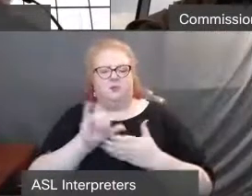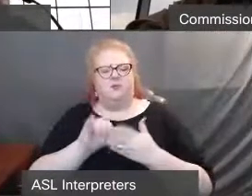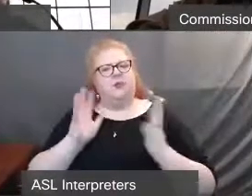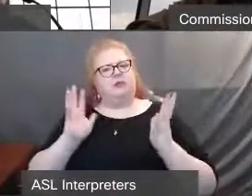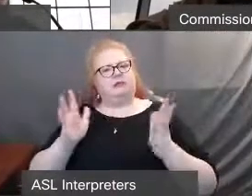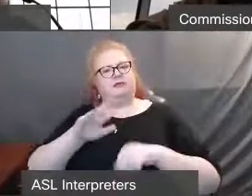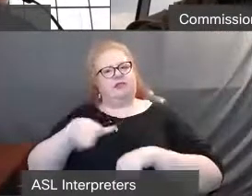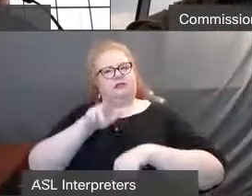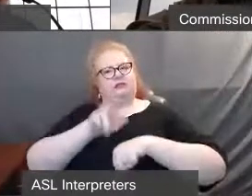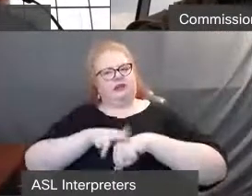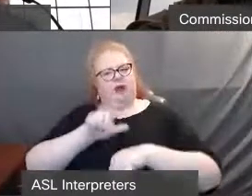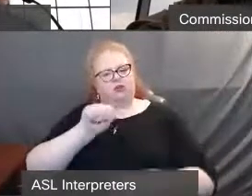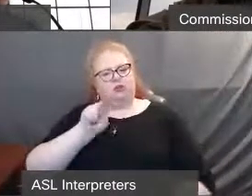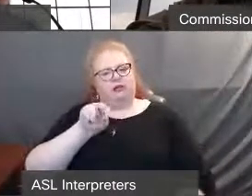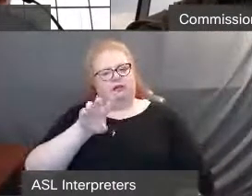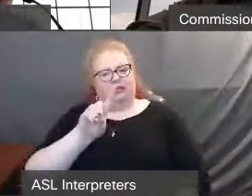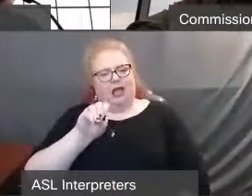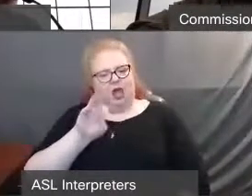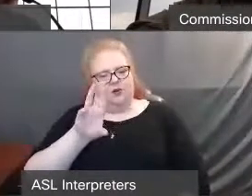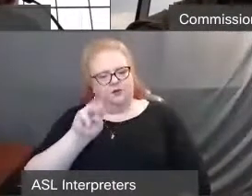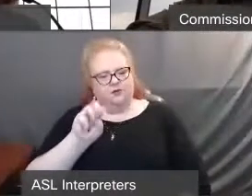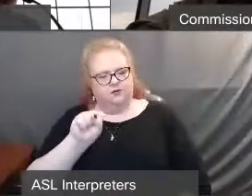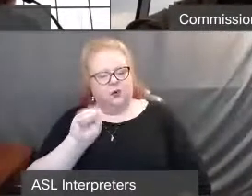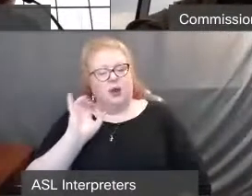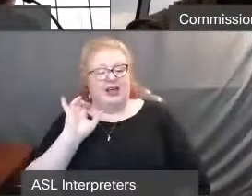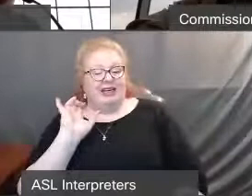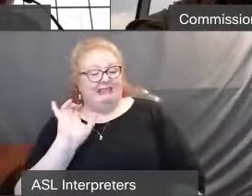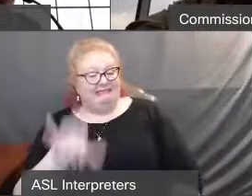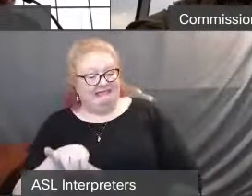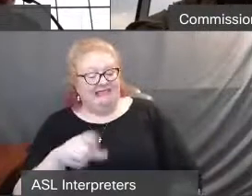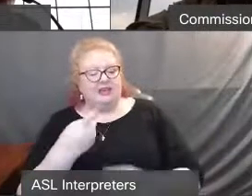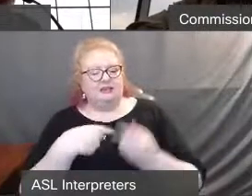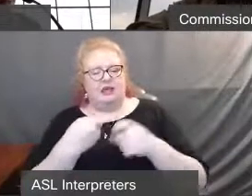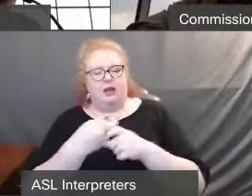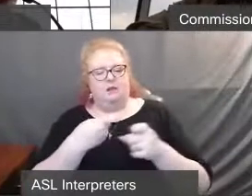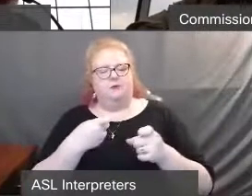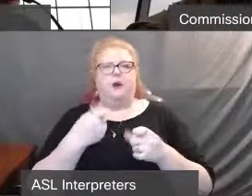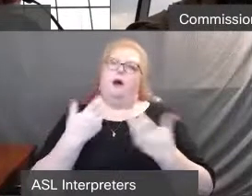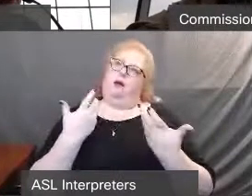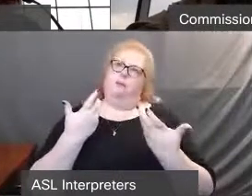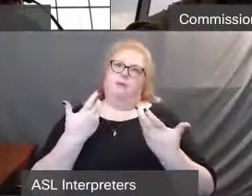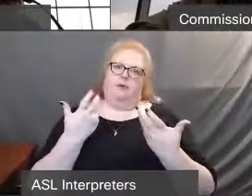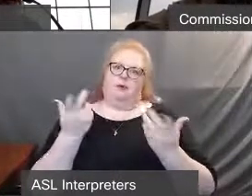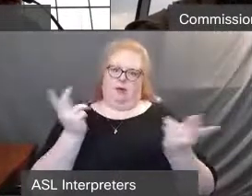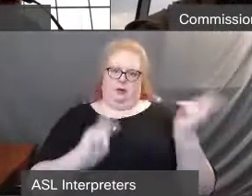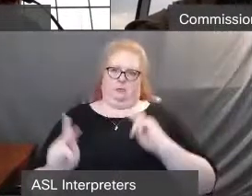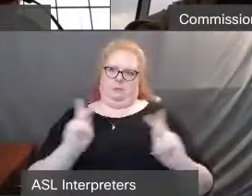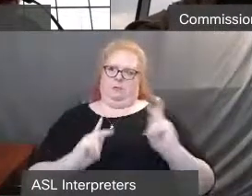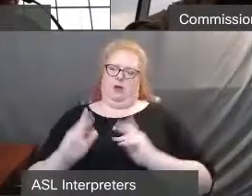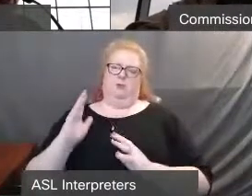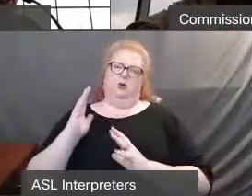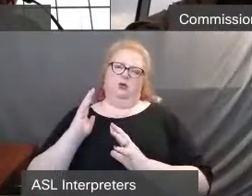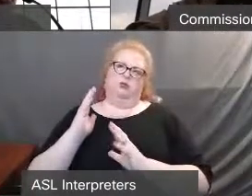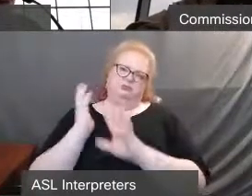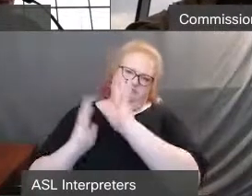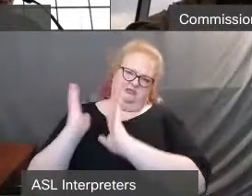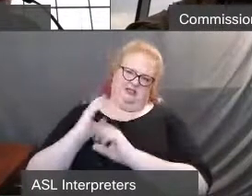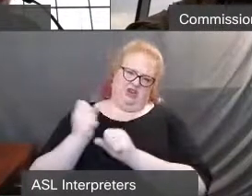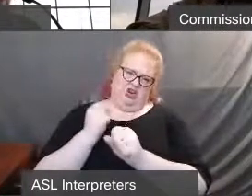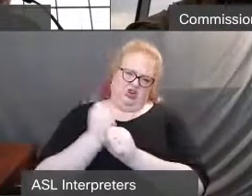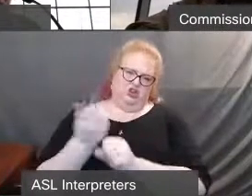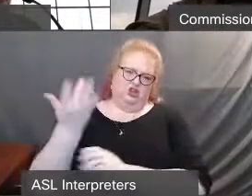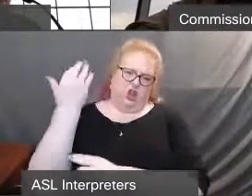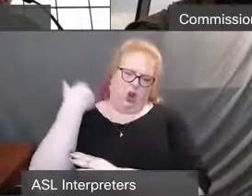The land alteration ordinance grew out of a large public outcry. Many years ago, it